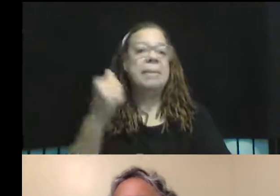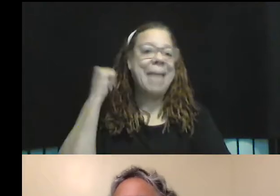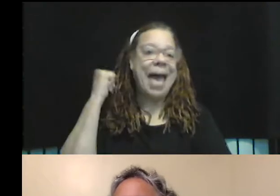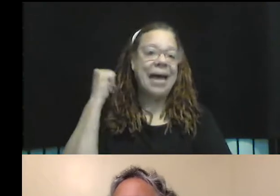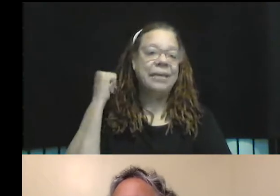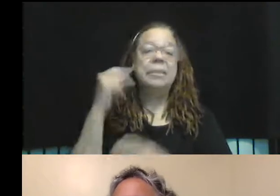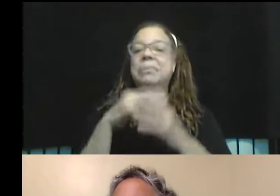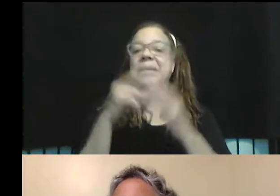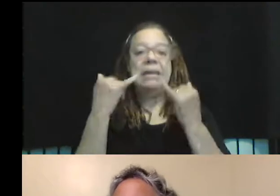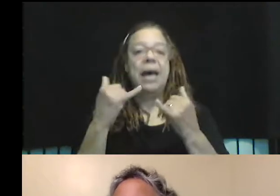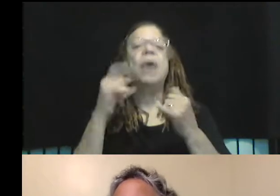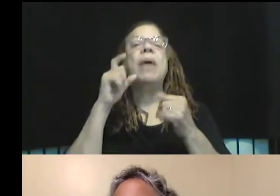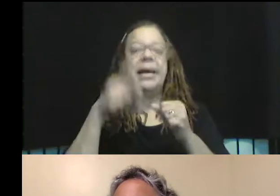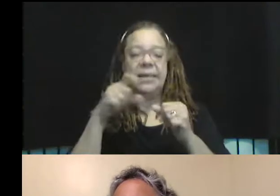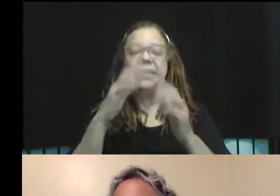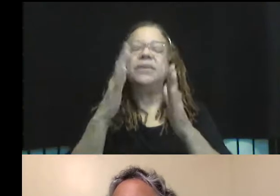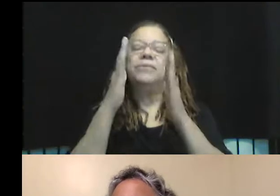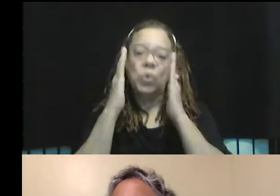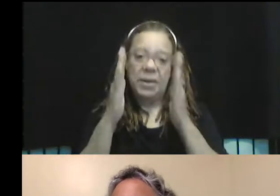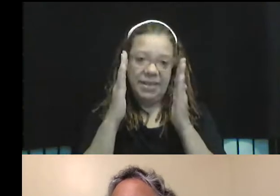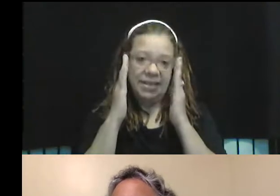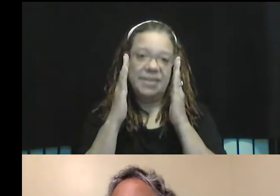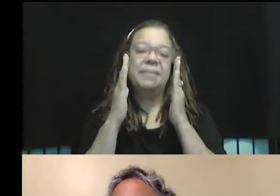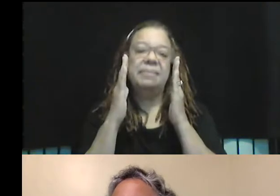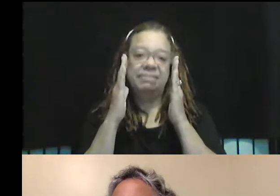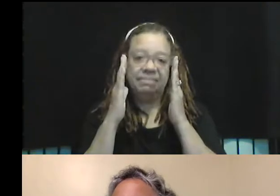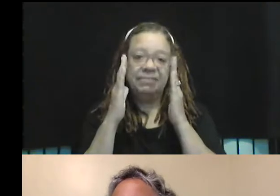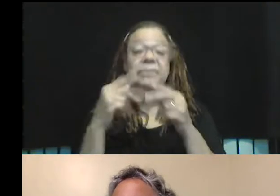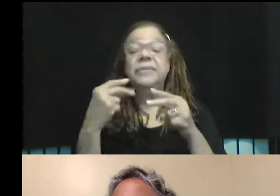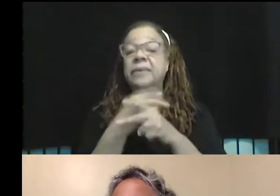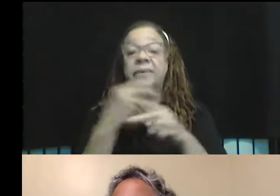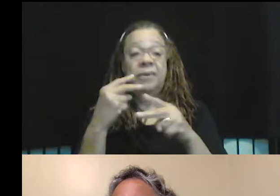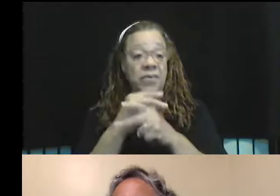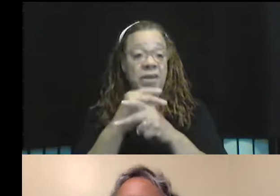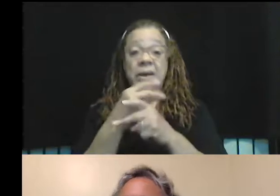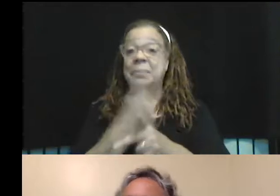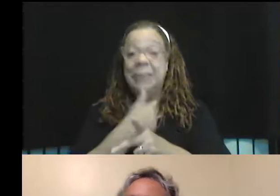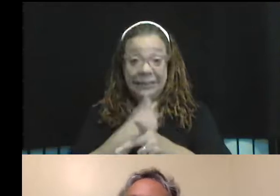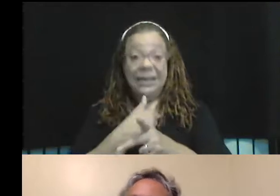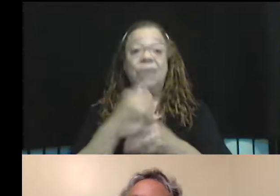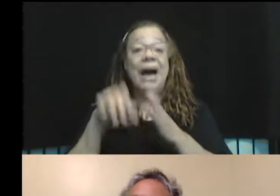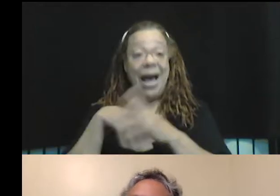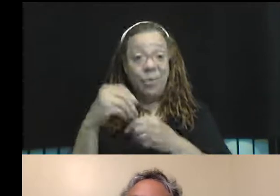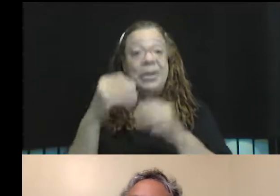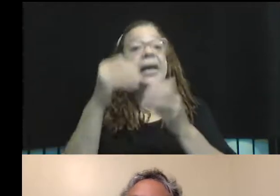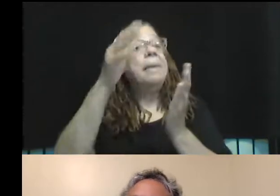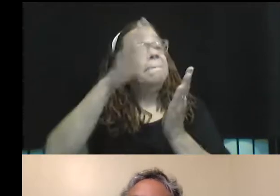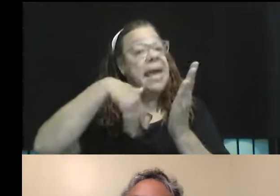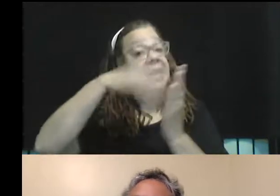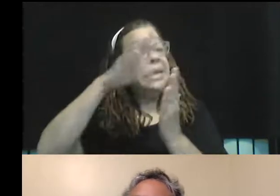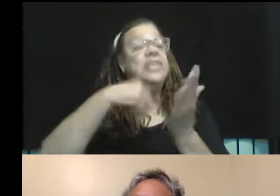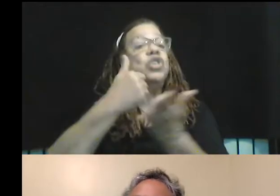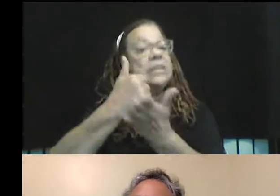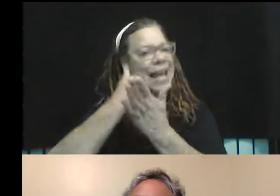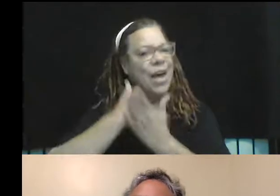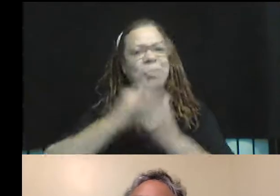like, okay, I need to like focus and figure my stuff out, and, and painting like just helps so